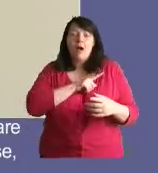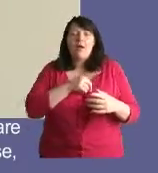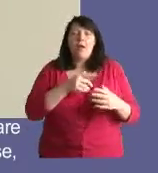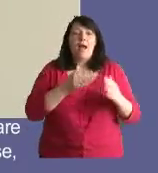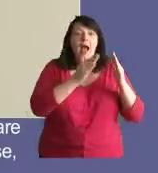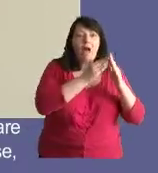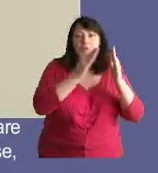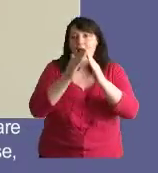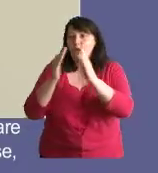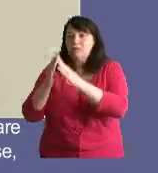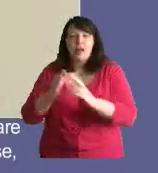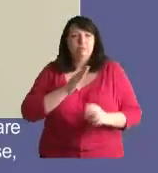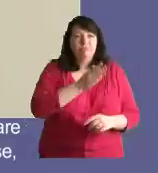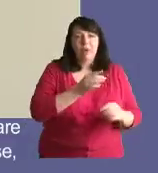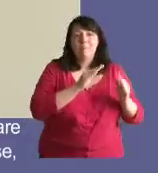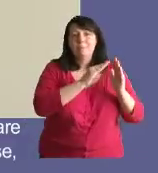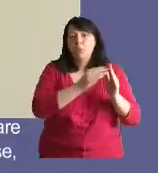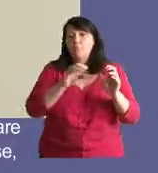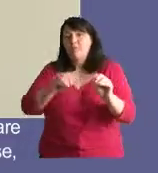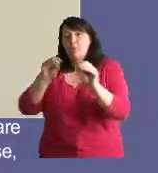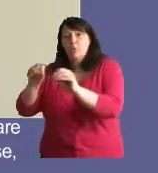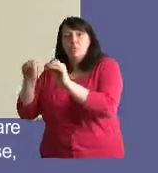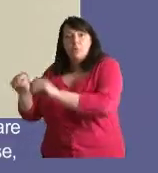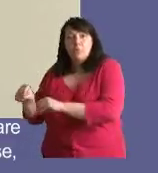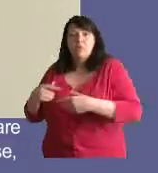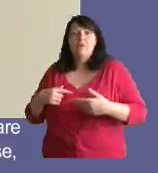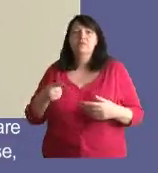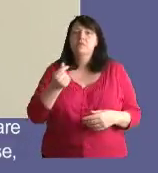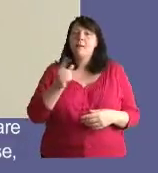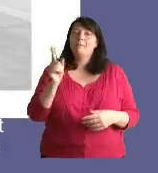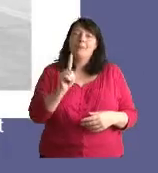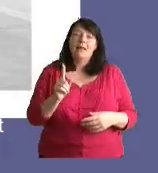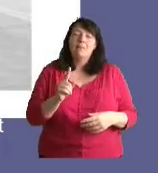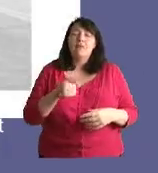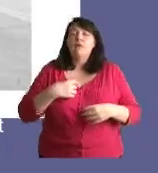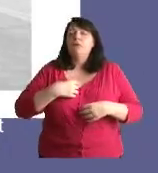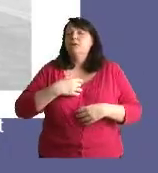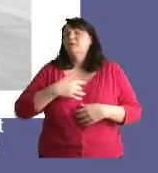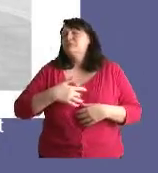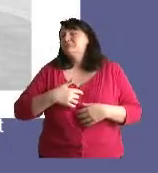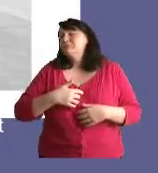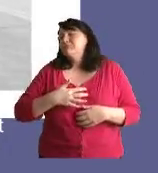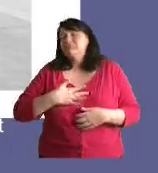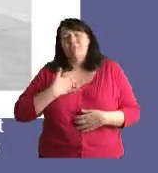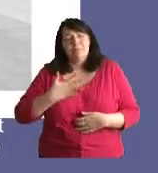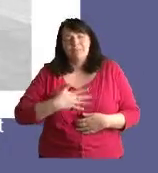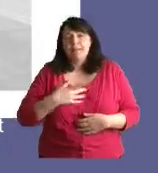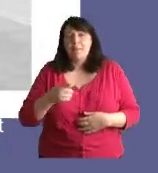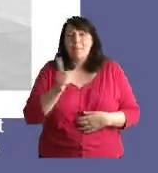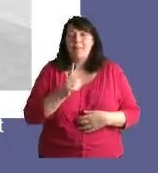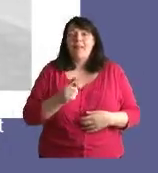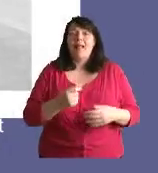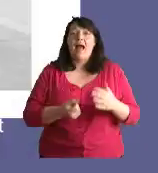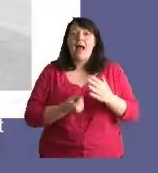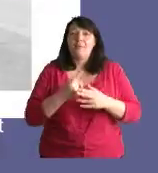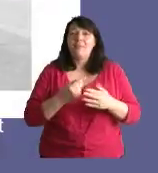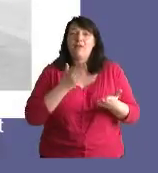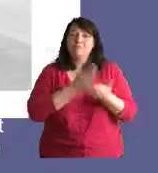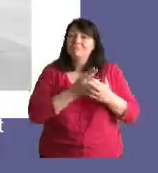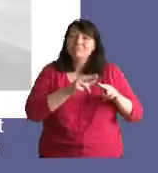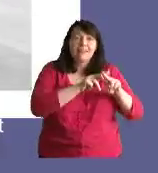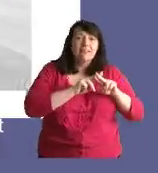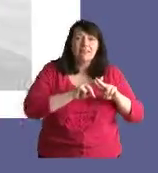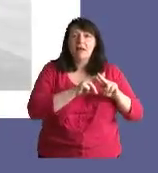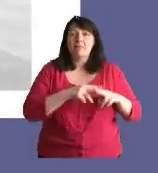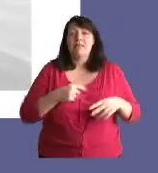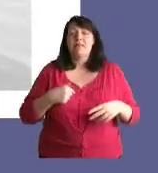from moving from house to house to house. Some people are distraught from things that have happened from their